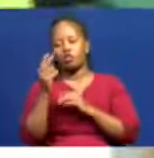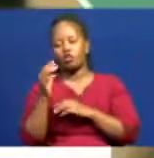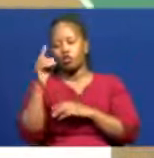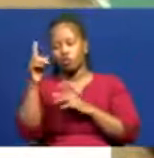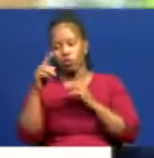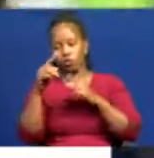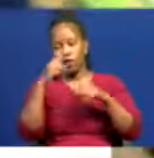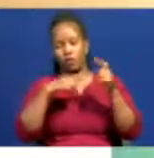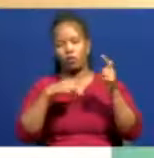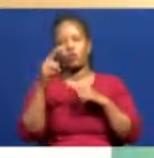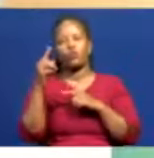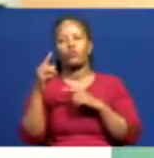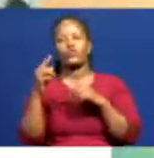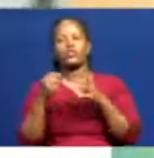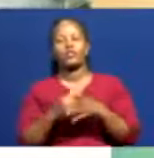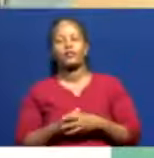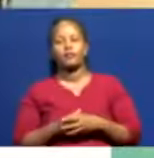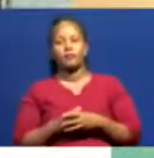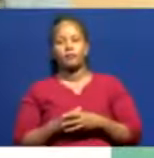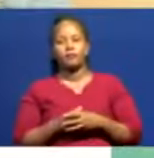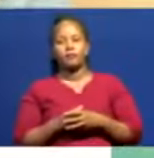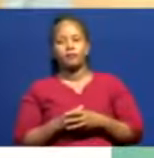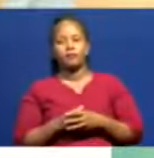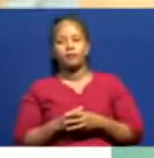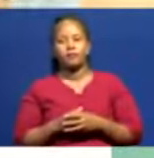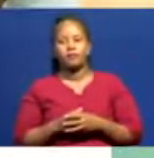reclaim their title.